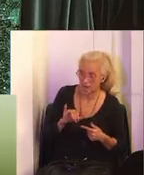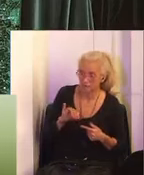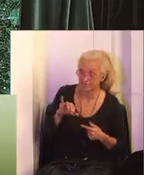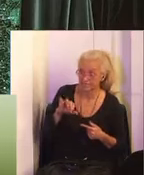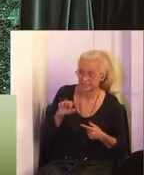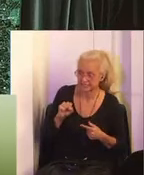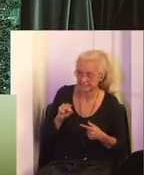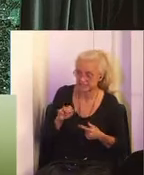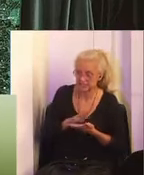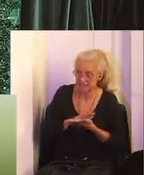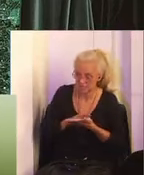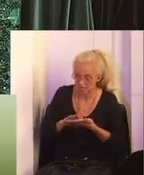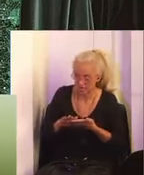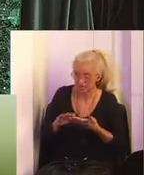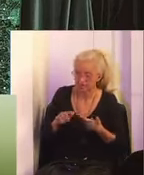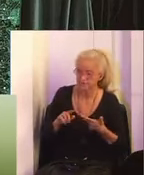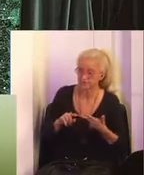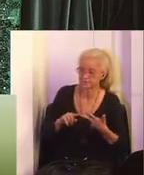is kind.